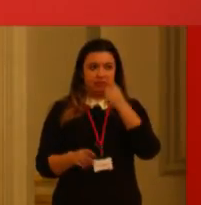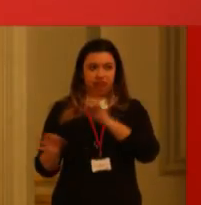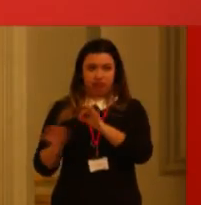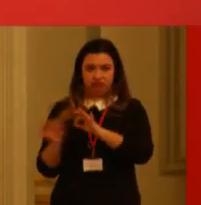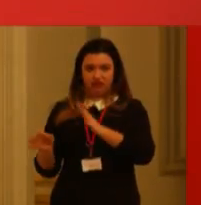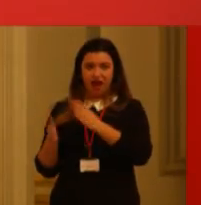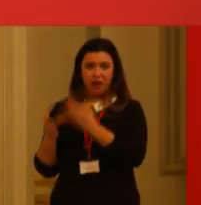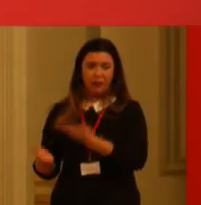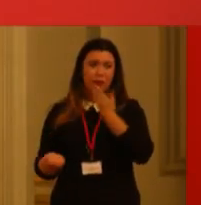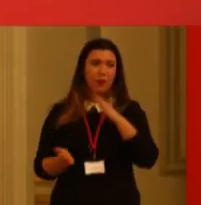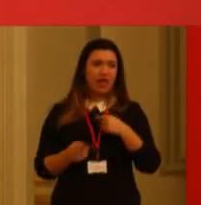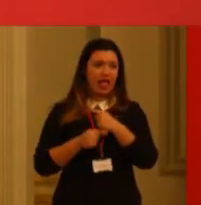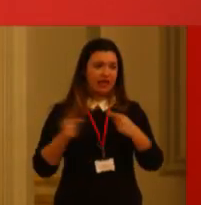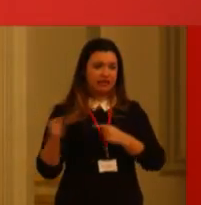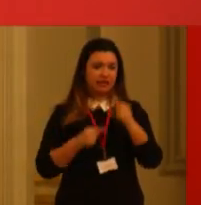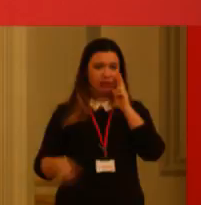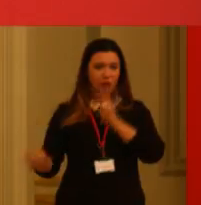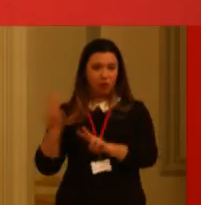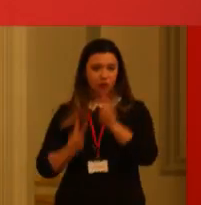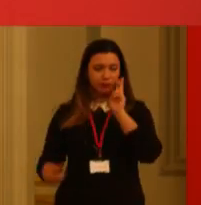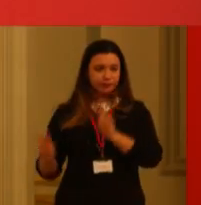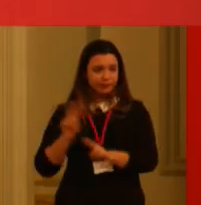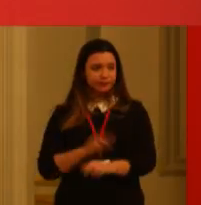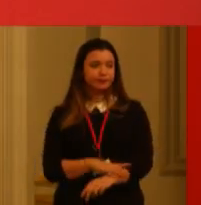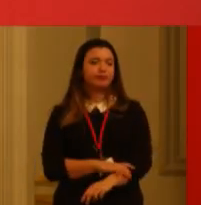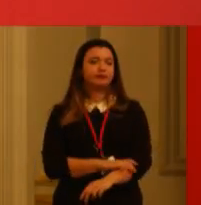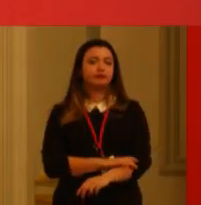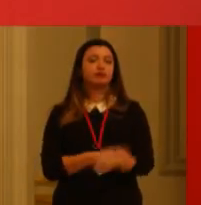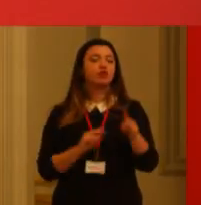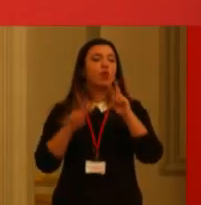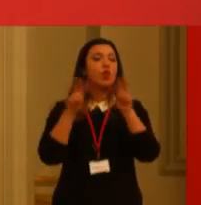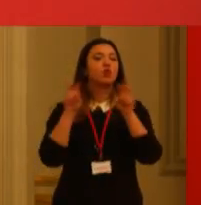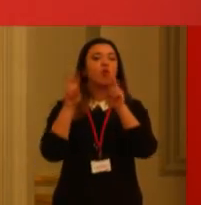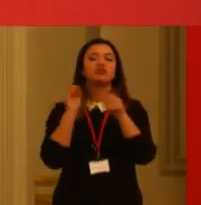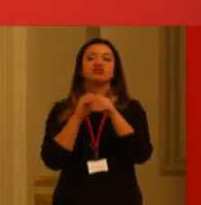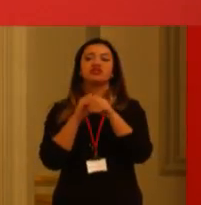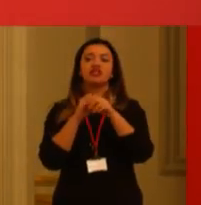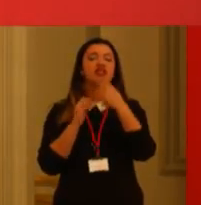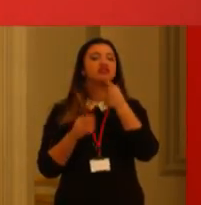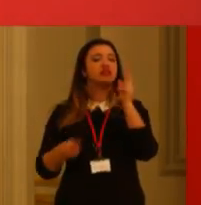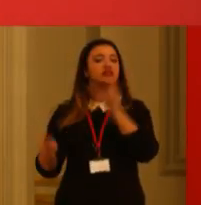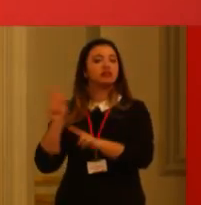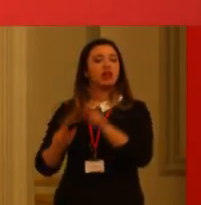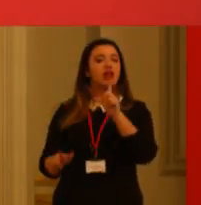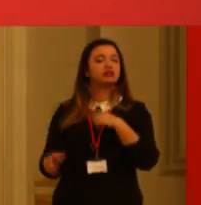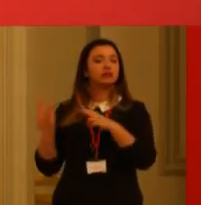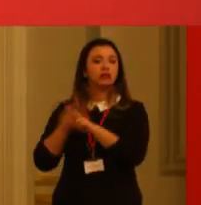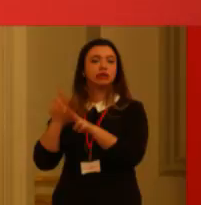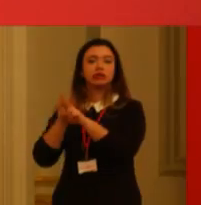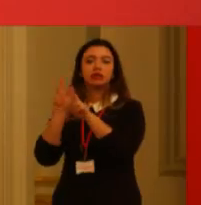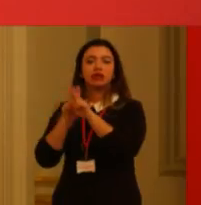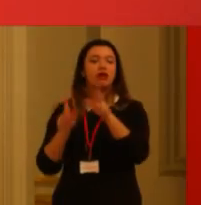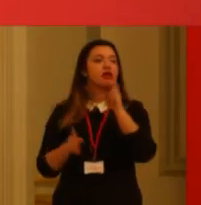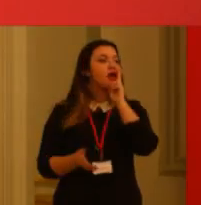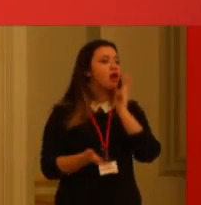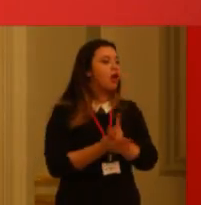That was such a superficial comment. But then again, these are the concrete projects, these are the spaces, these are the